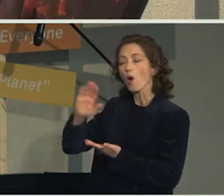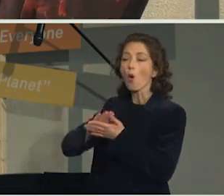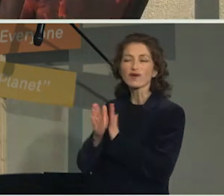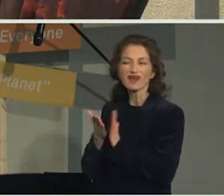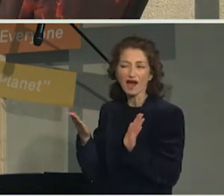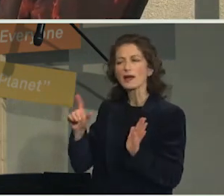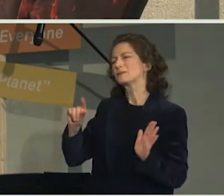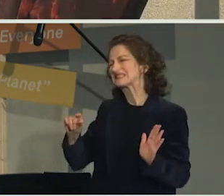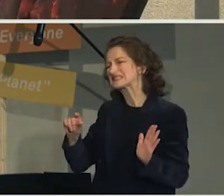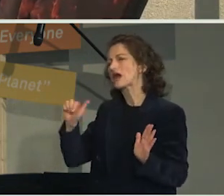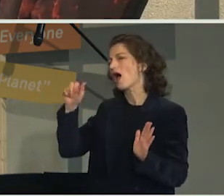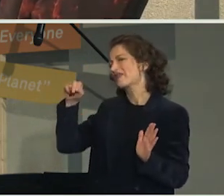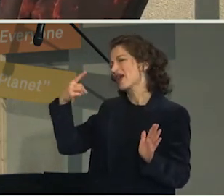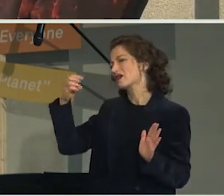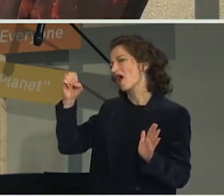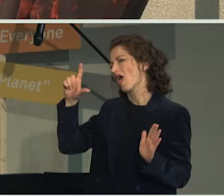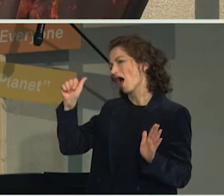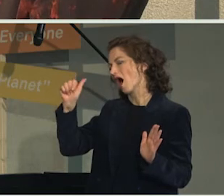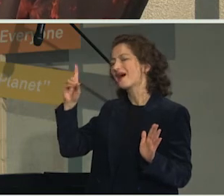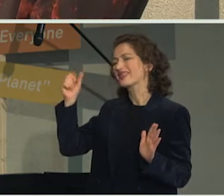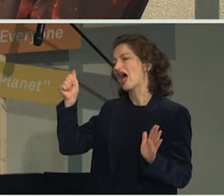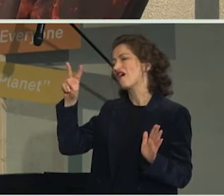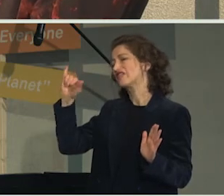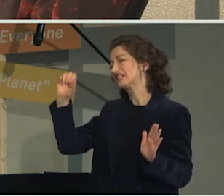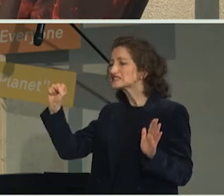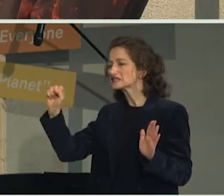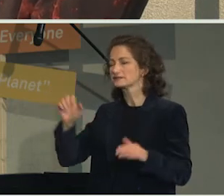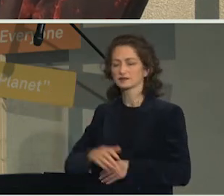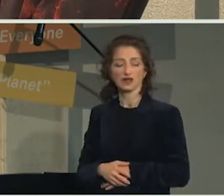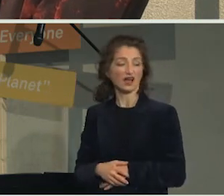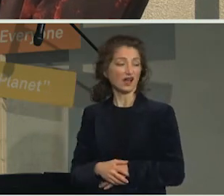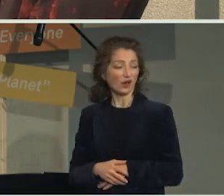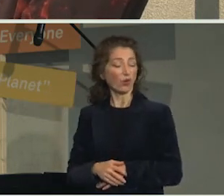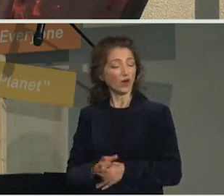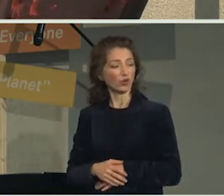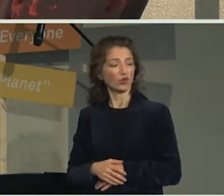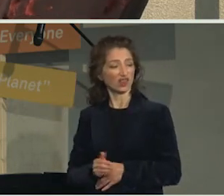Wow, they really put some thought into that. Holy crap.